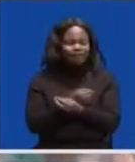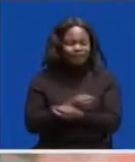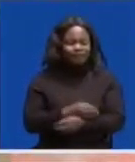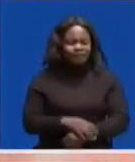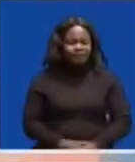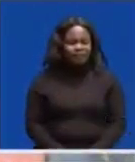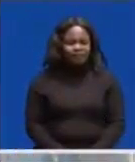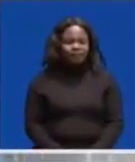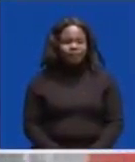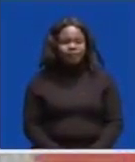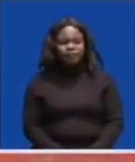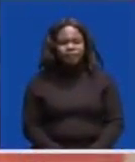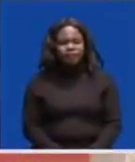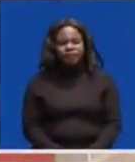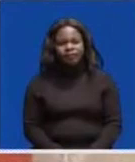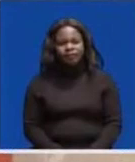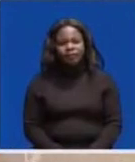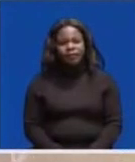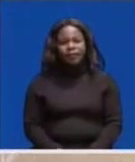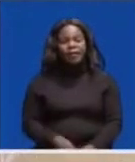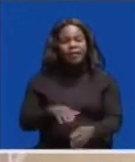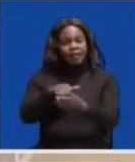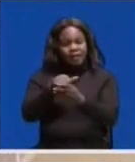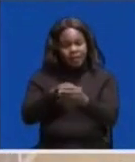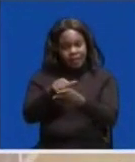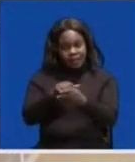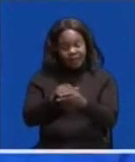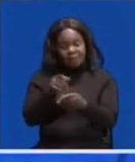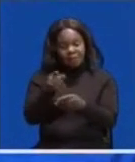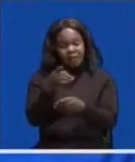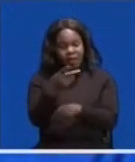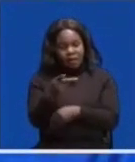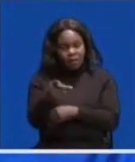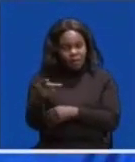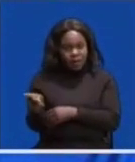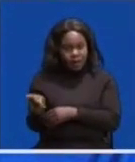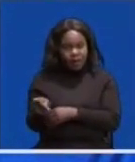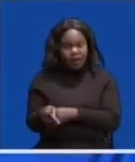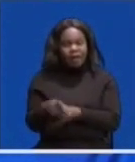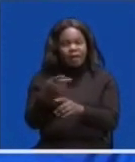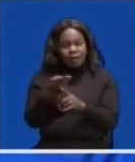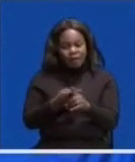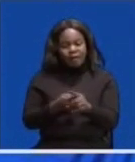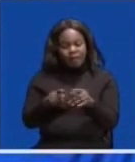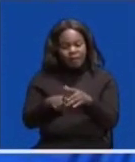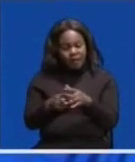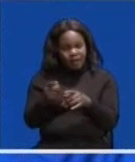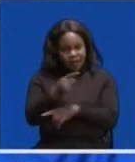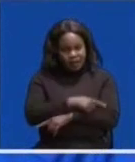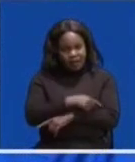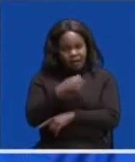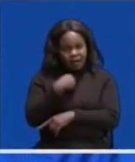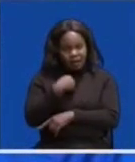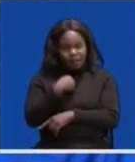crude from 1 kilogram of plastics and methane as a byproduct. From the kiln there, we have a reaction. There's